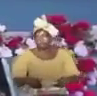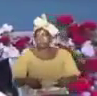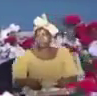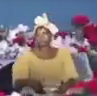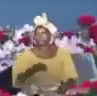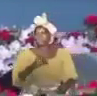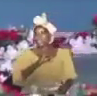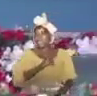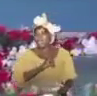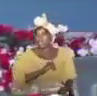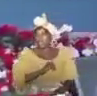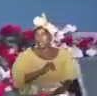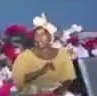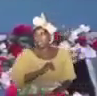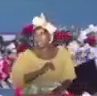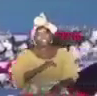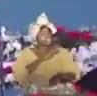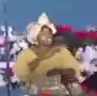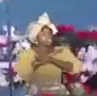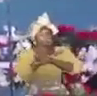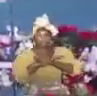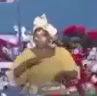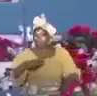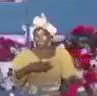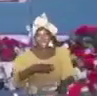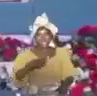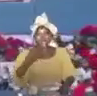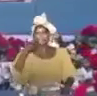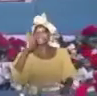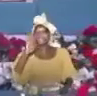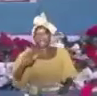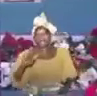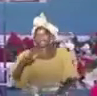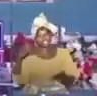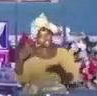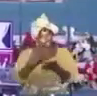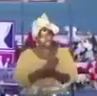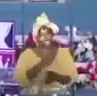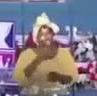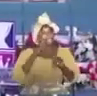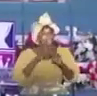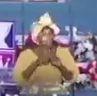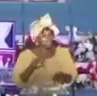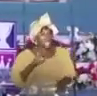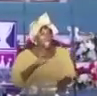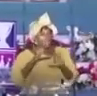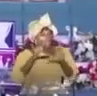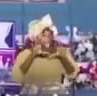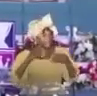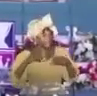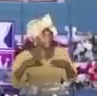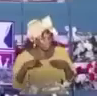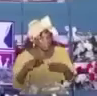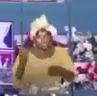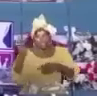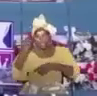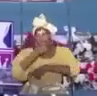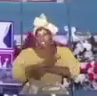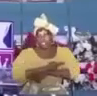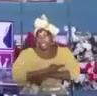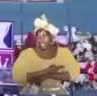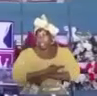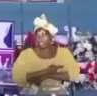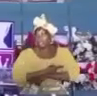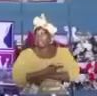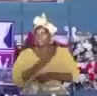people. I hate to be a bearer of bad news, but let me make an honest admission. The days today are very different from